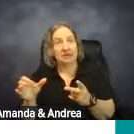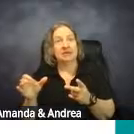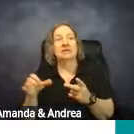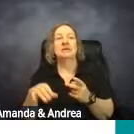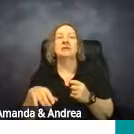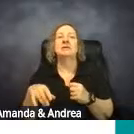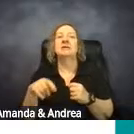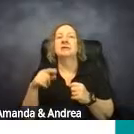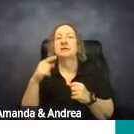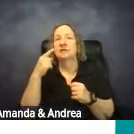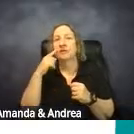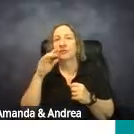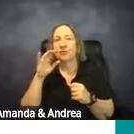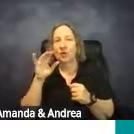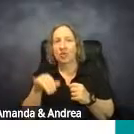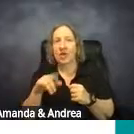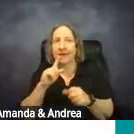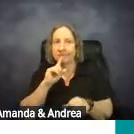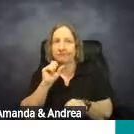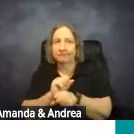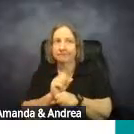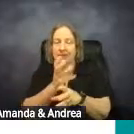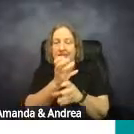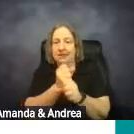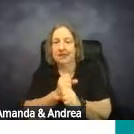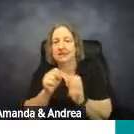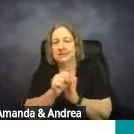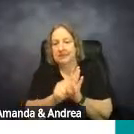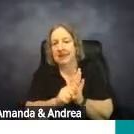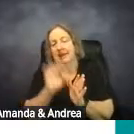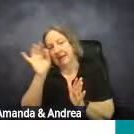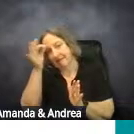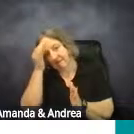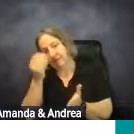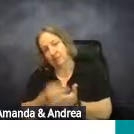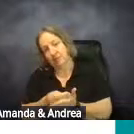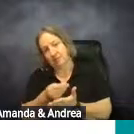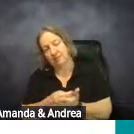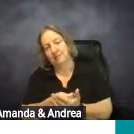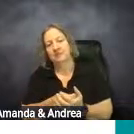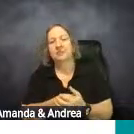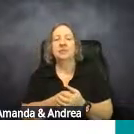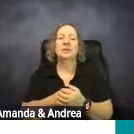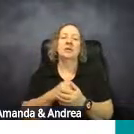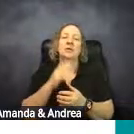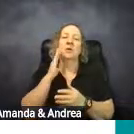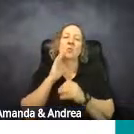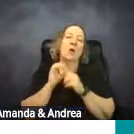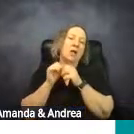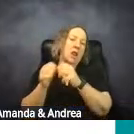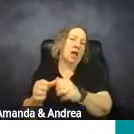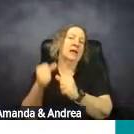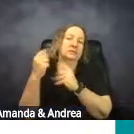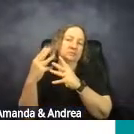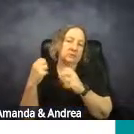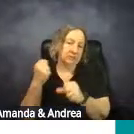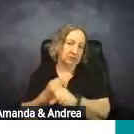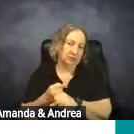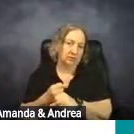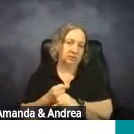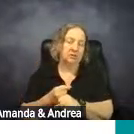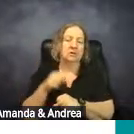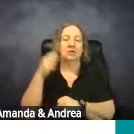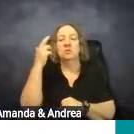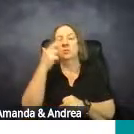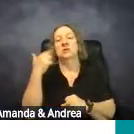it to obligate those state and federal dollars. And it covers several years. So that's why we are